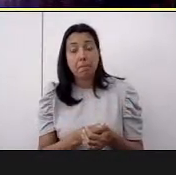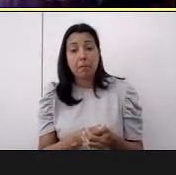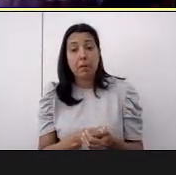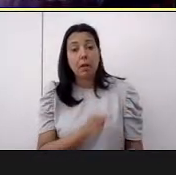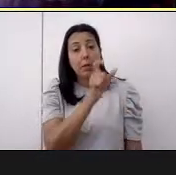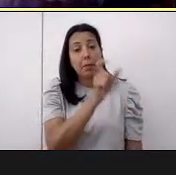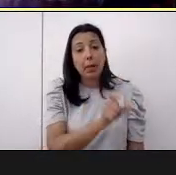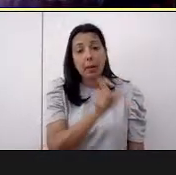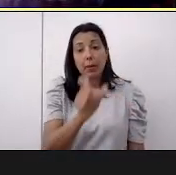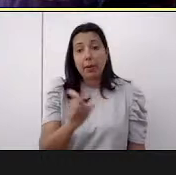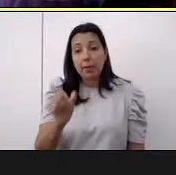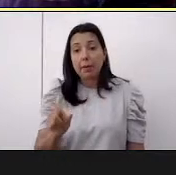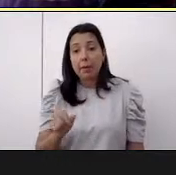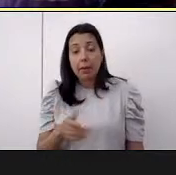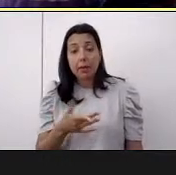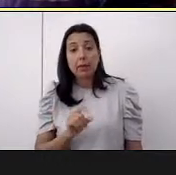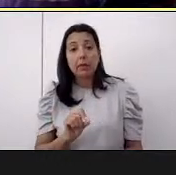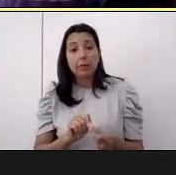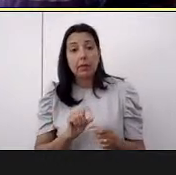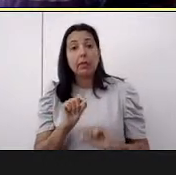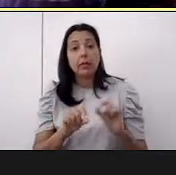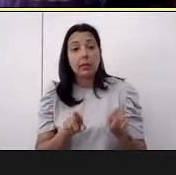reconciling contradictory demands,